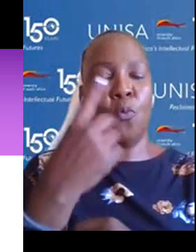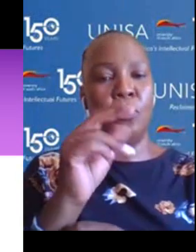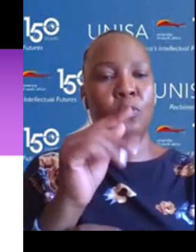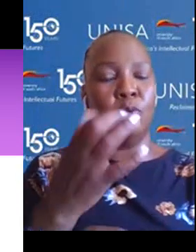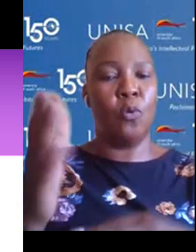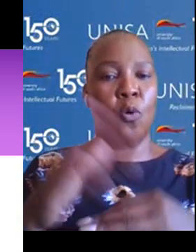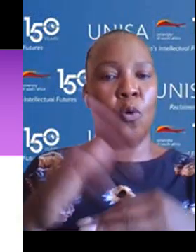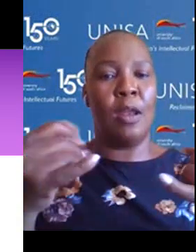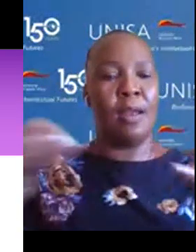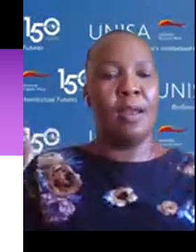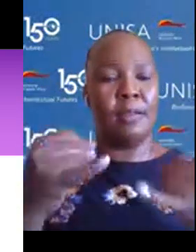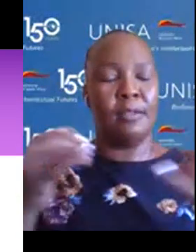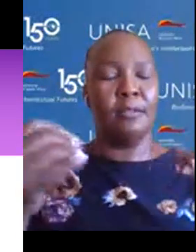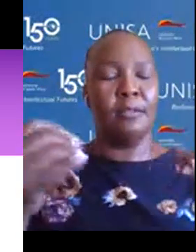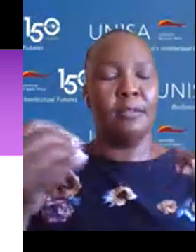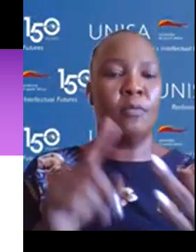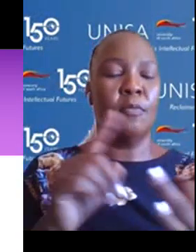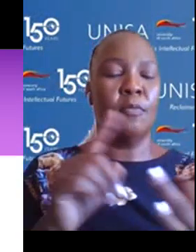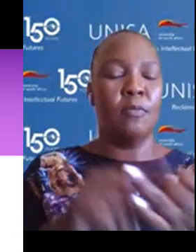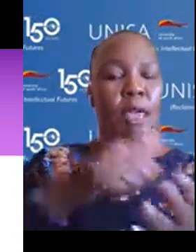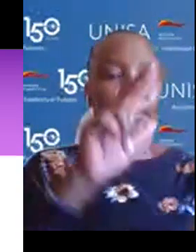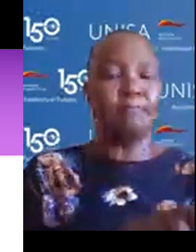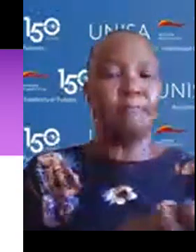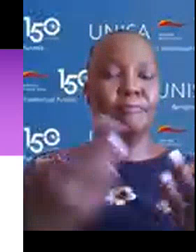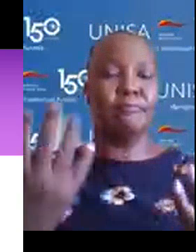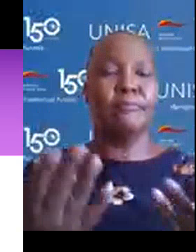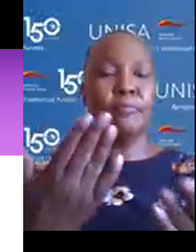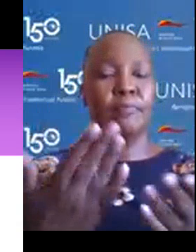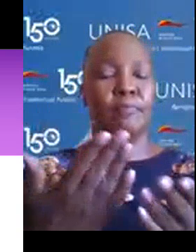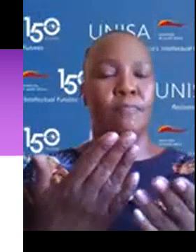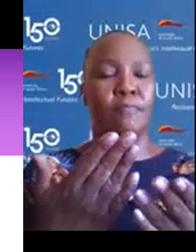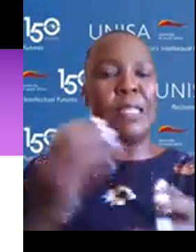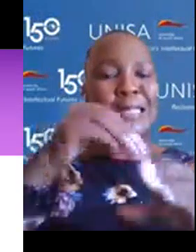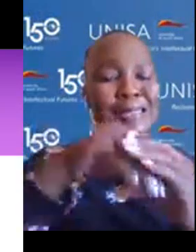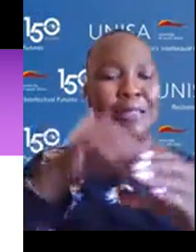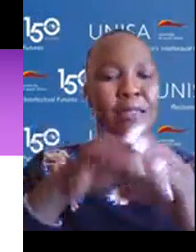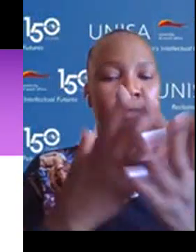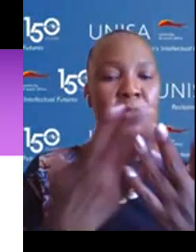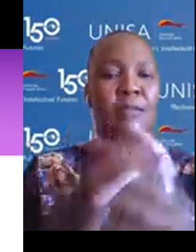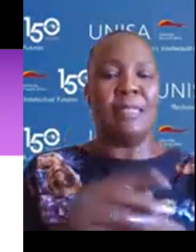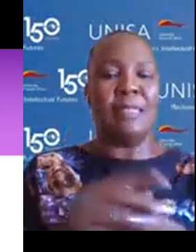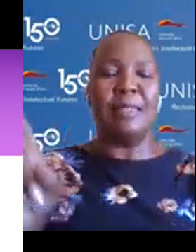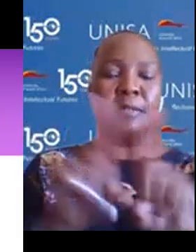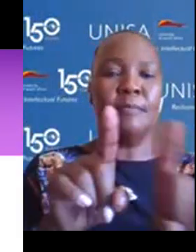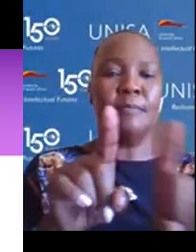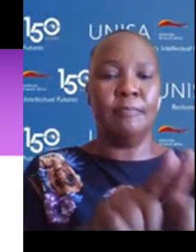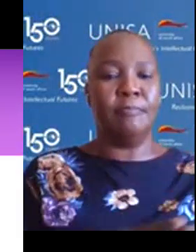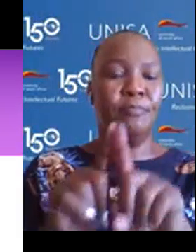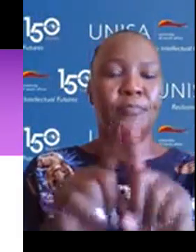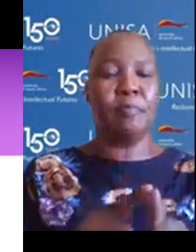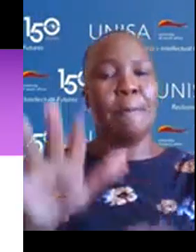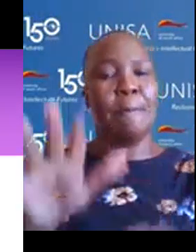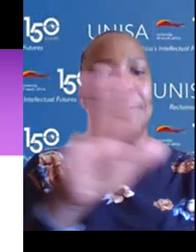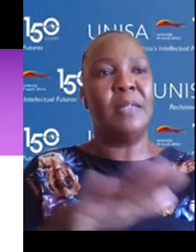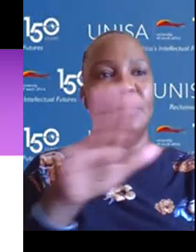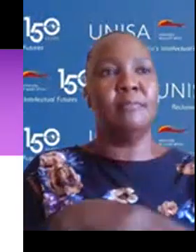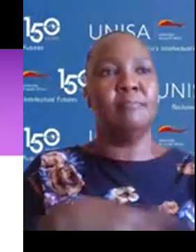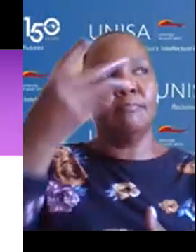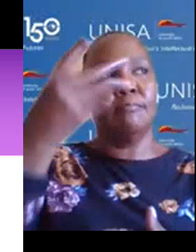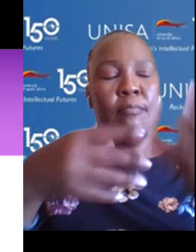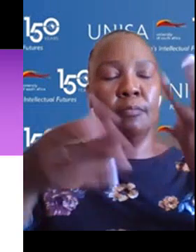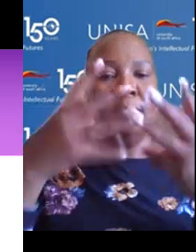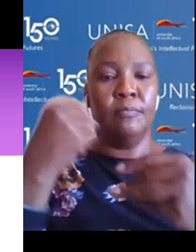version, if you go to the app, for instance, the interface is very much the same, the navigation. So you basically can just learn, we're